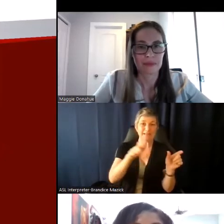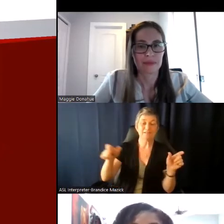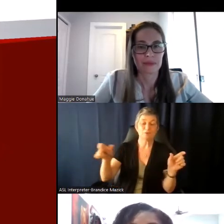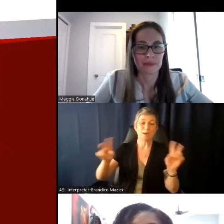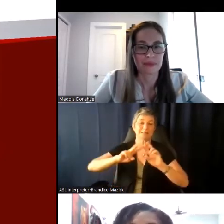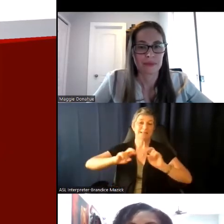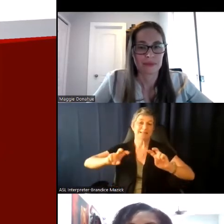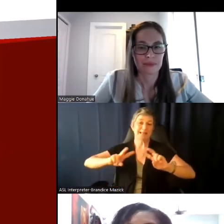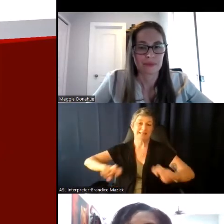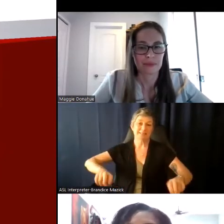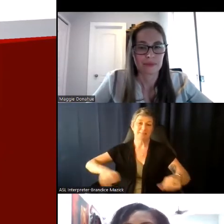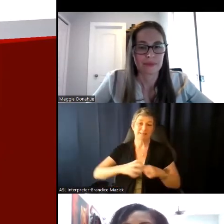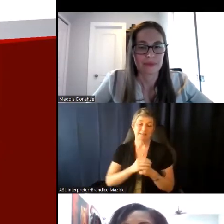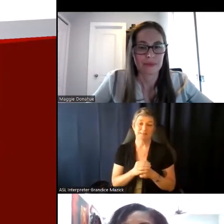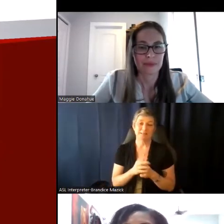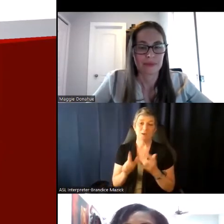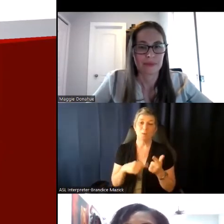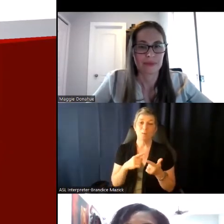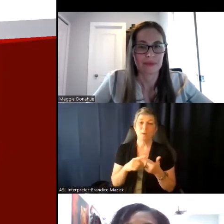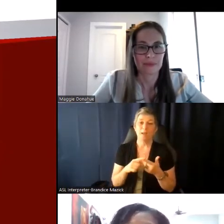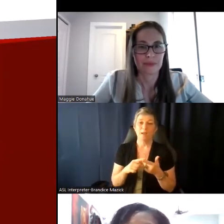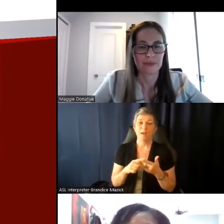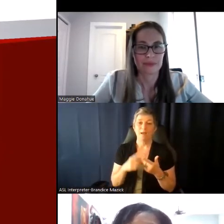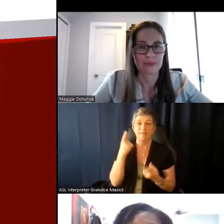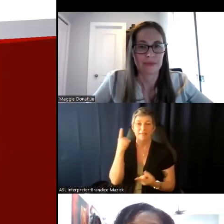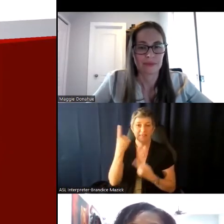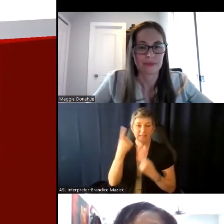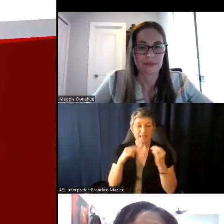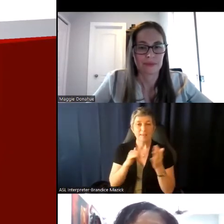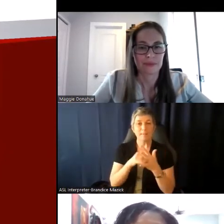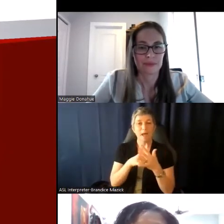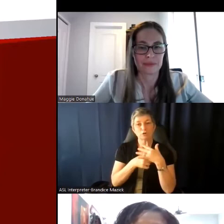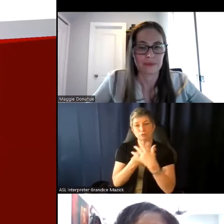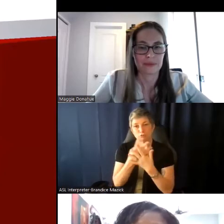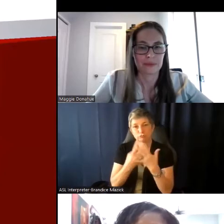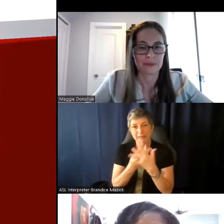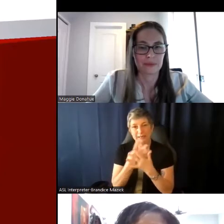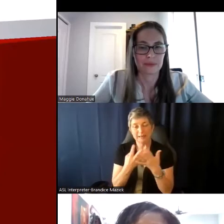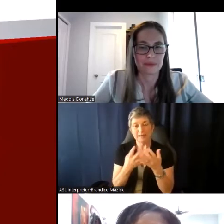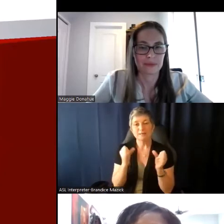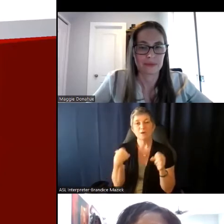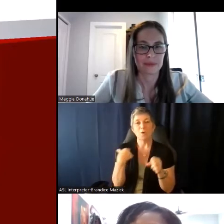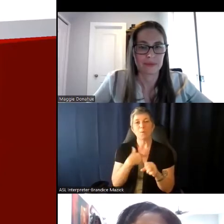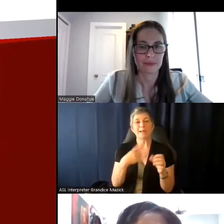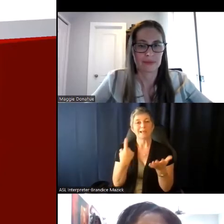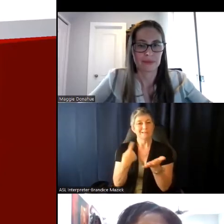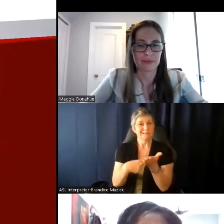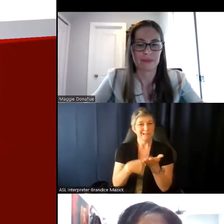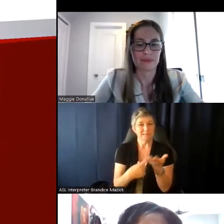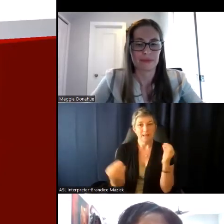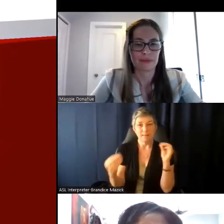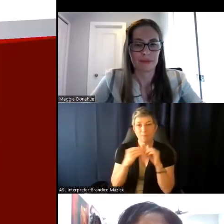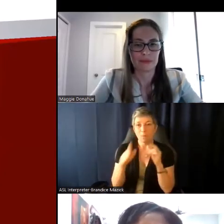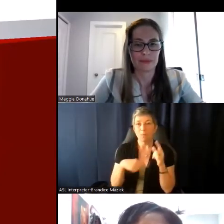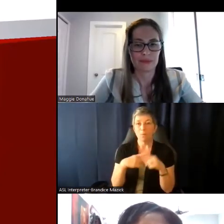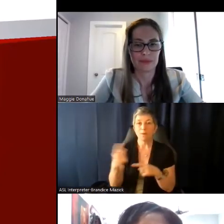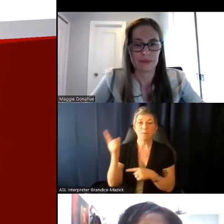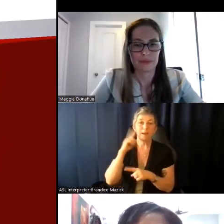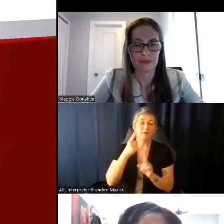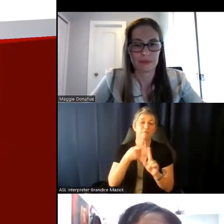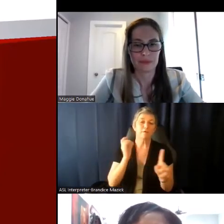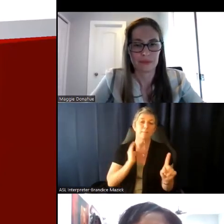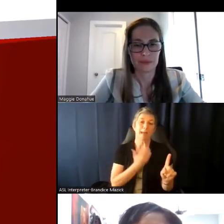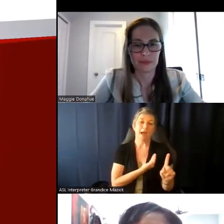assessments, right? When they are thinking about screening. And so we can discuss that more once we hear from